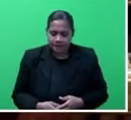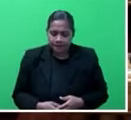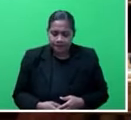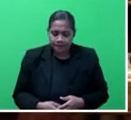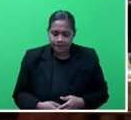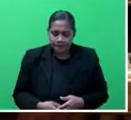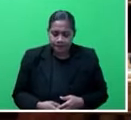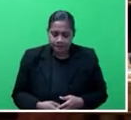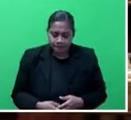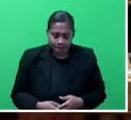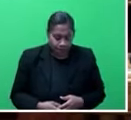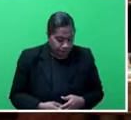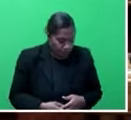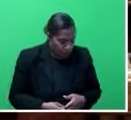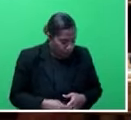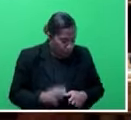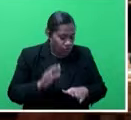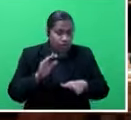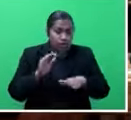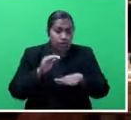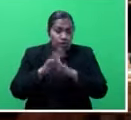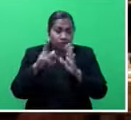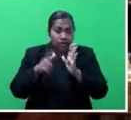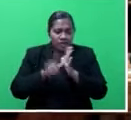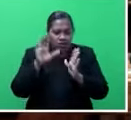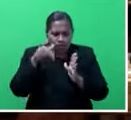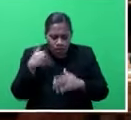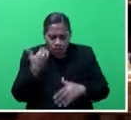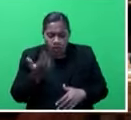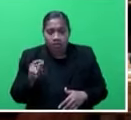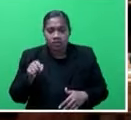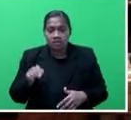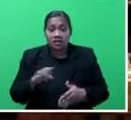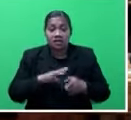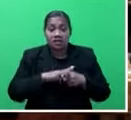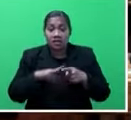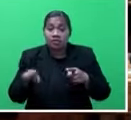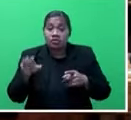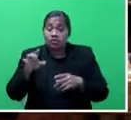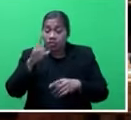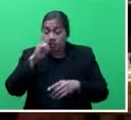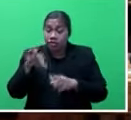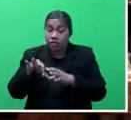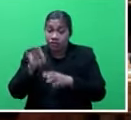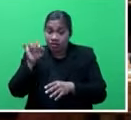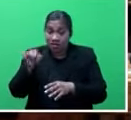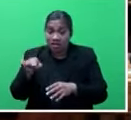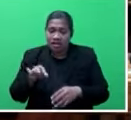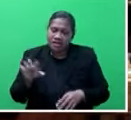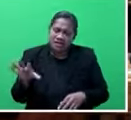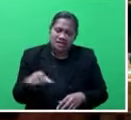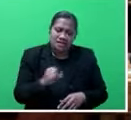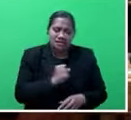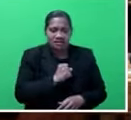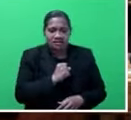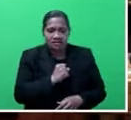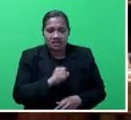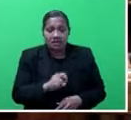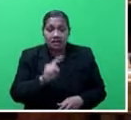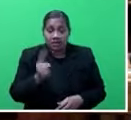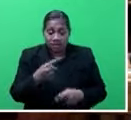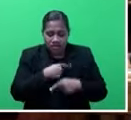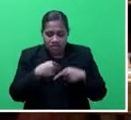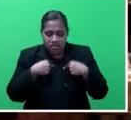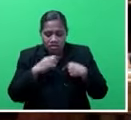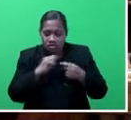overtime, this was always there. And our message to the voters out there is that, take this. But we are not supporting this